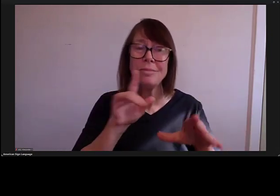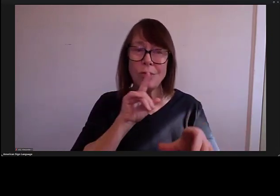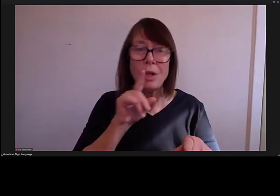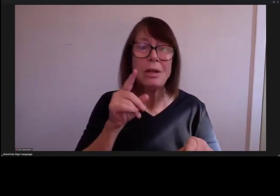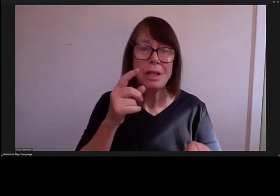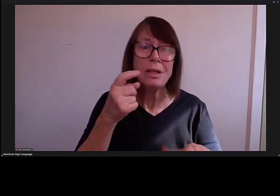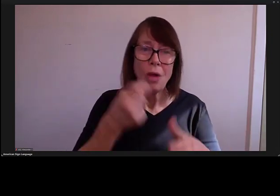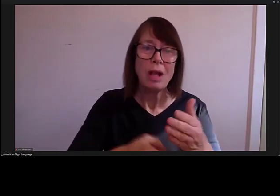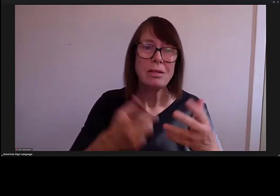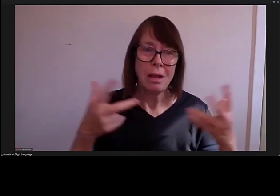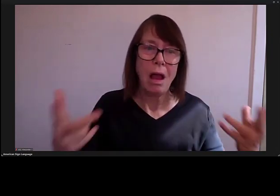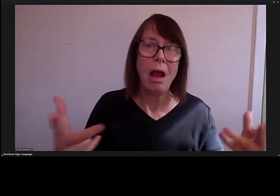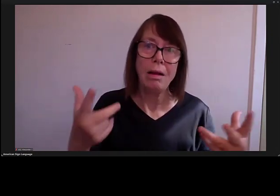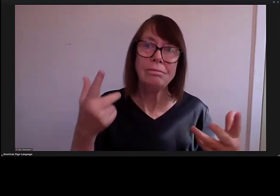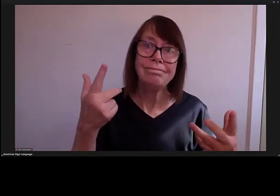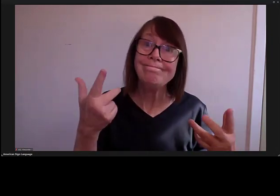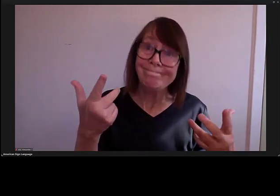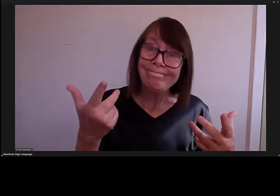health issue.